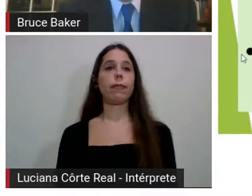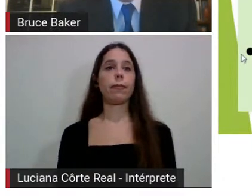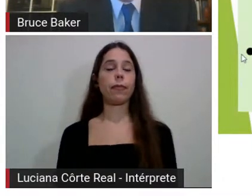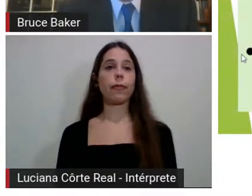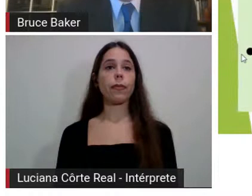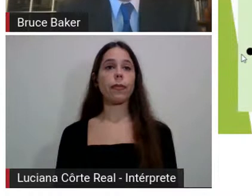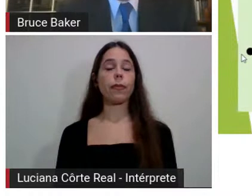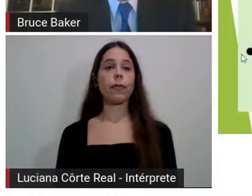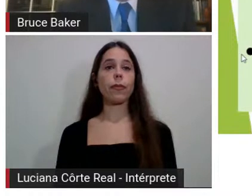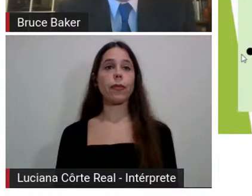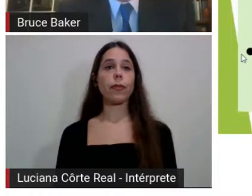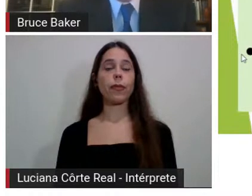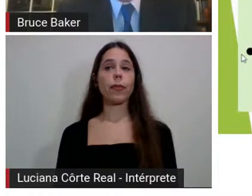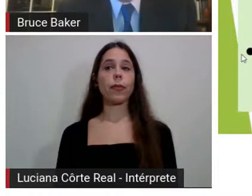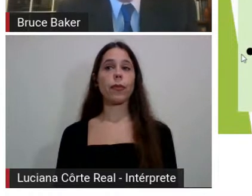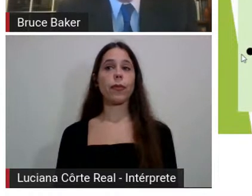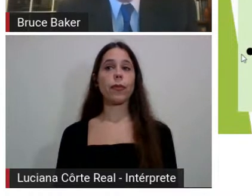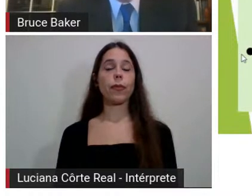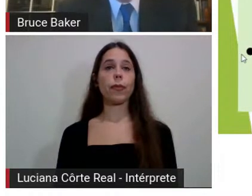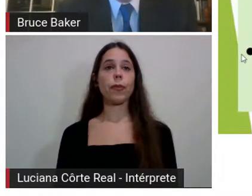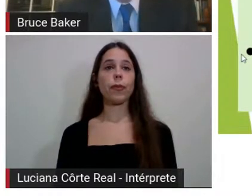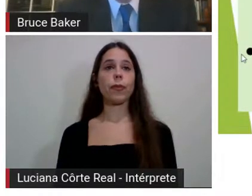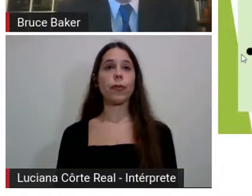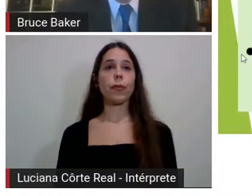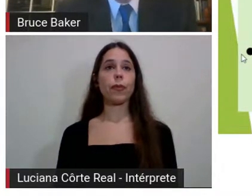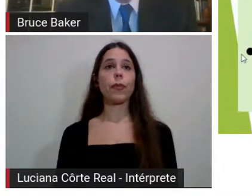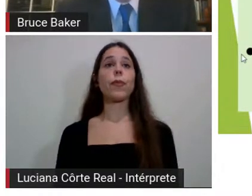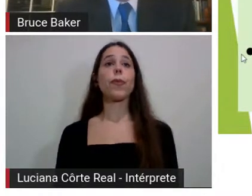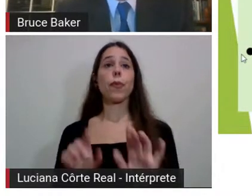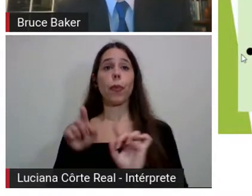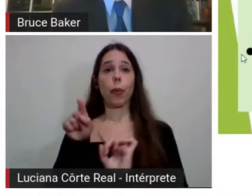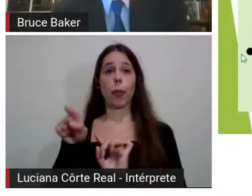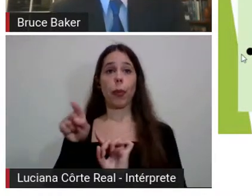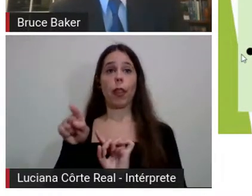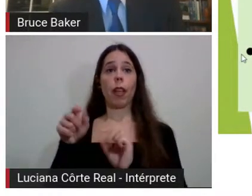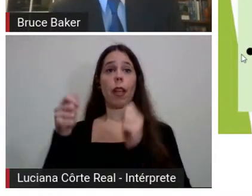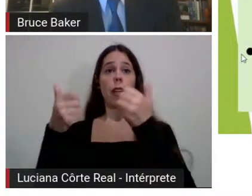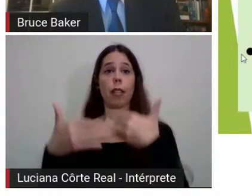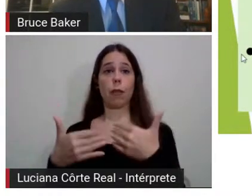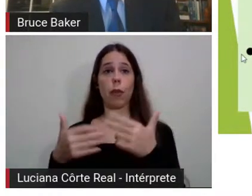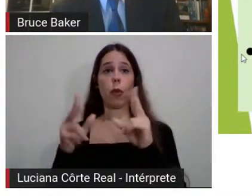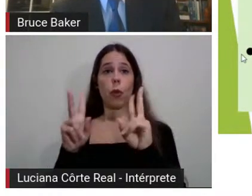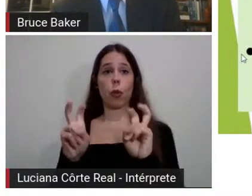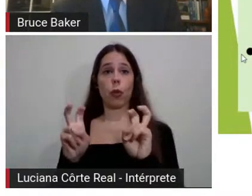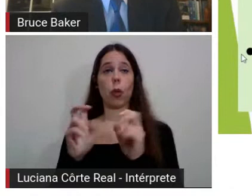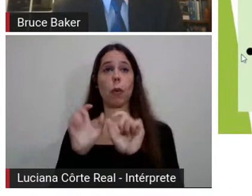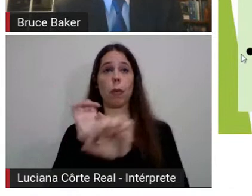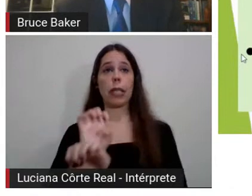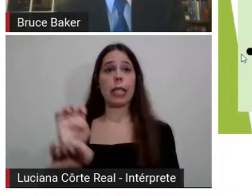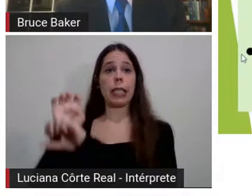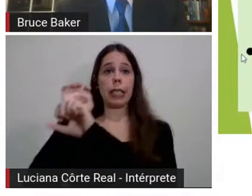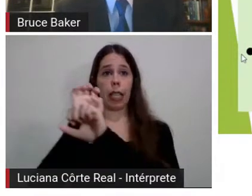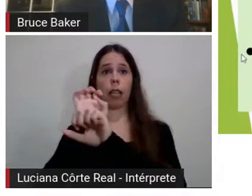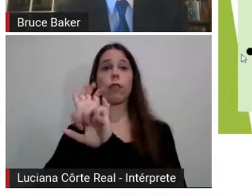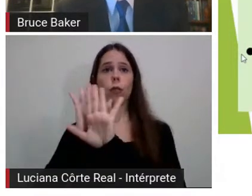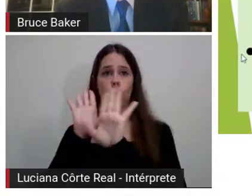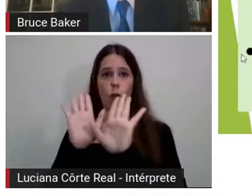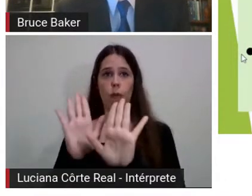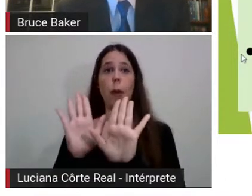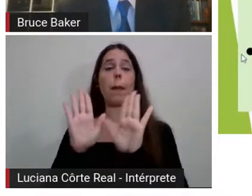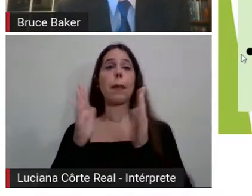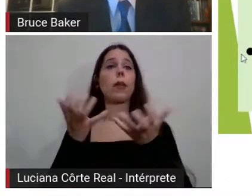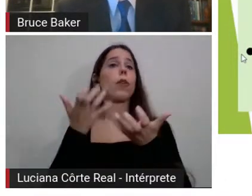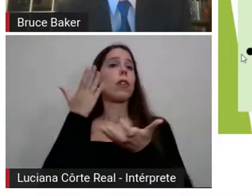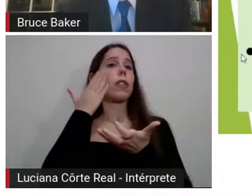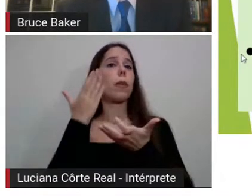between the states, entre os estados. Não, ele falou sobre os estados. O que eu gostaria de saber é que se ele pudesse falar